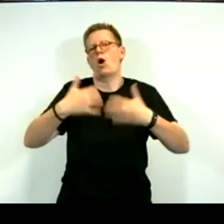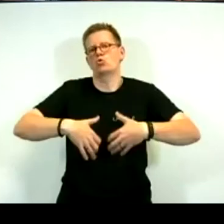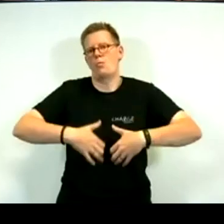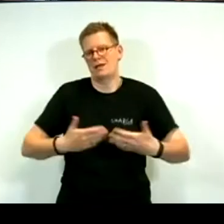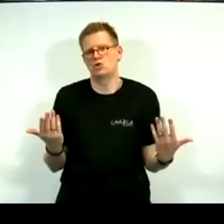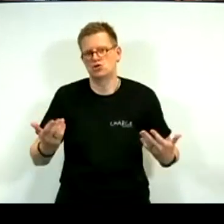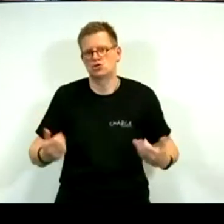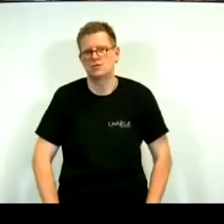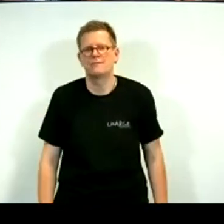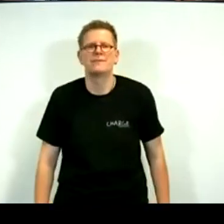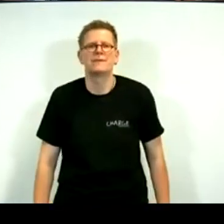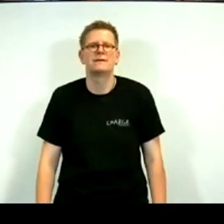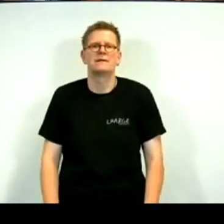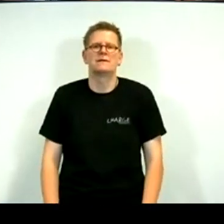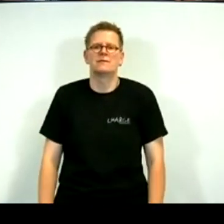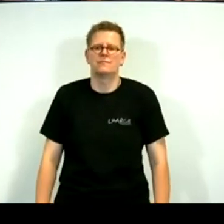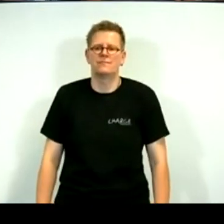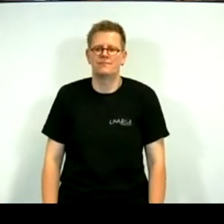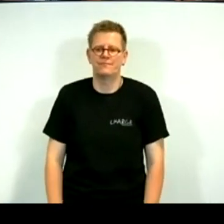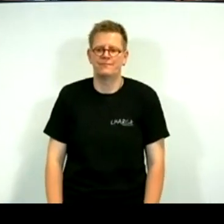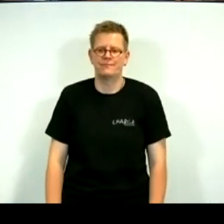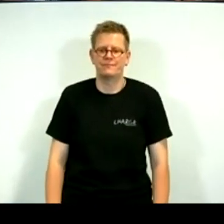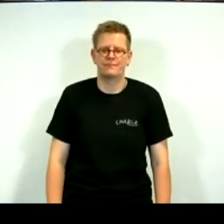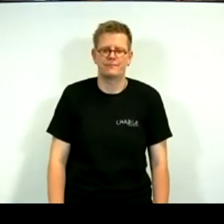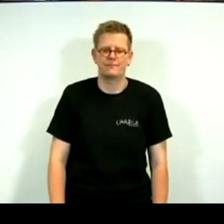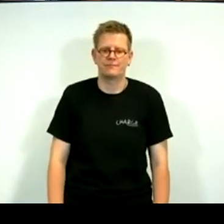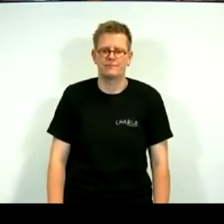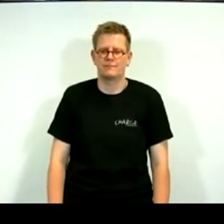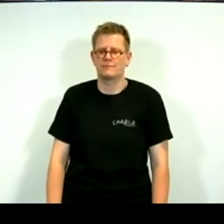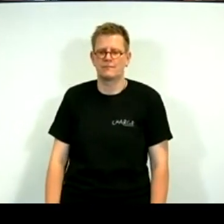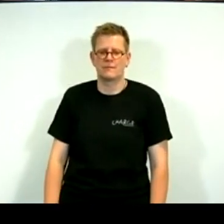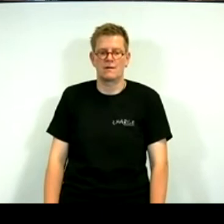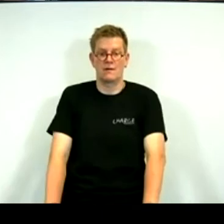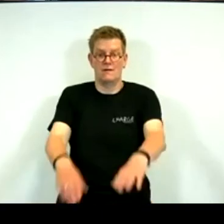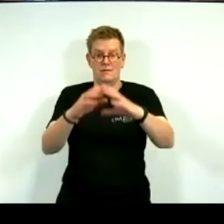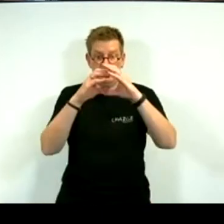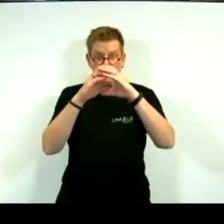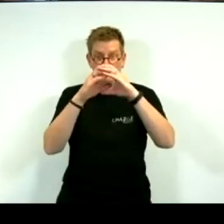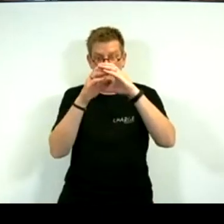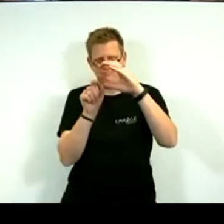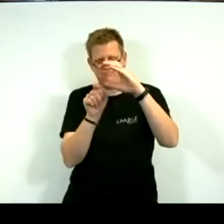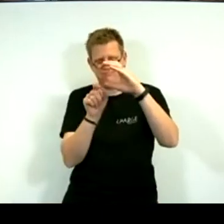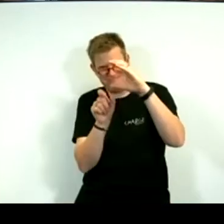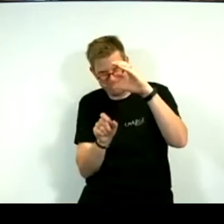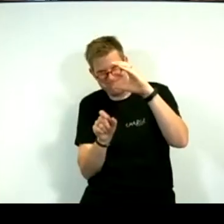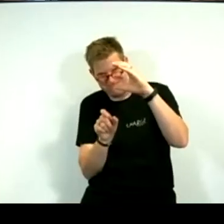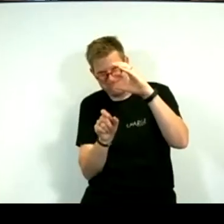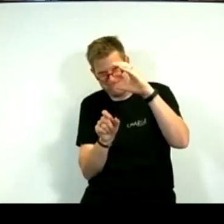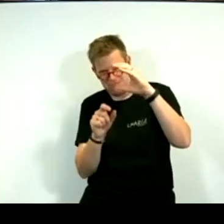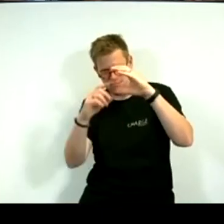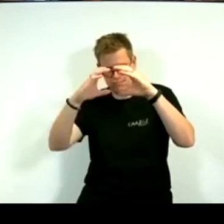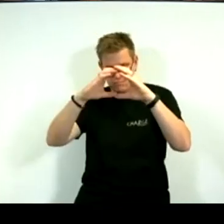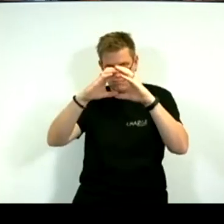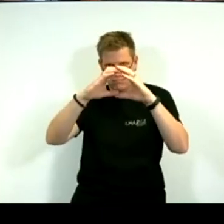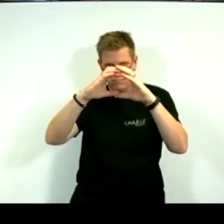pupil has this extra bit, when the light gets bright and those pupils close, the